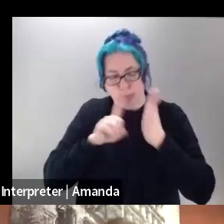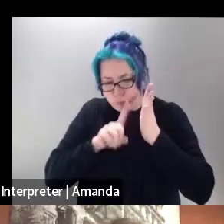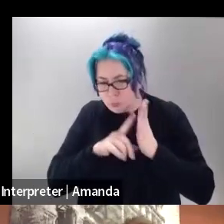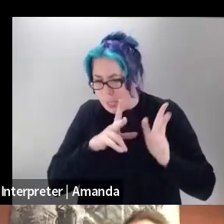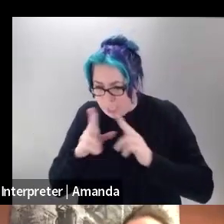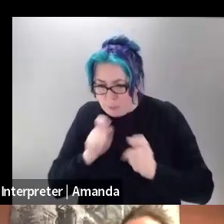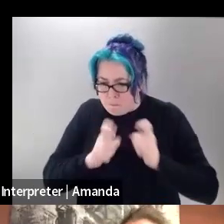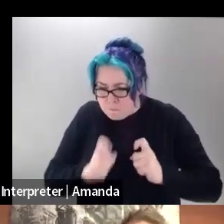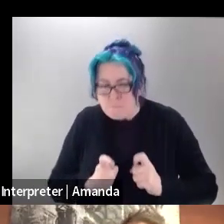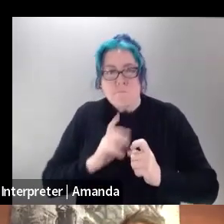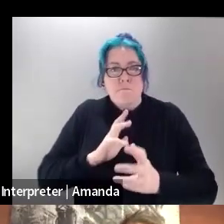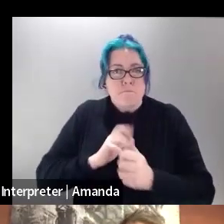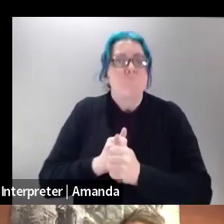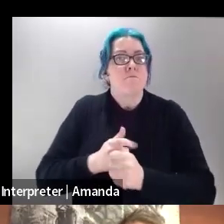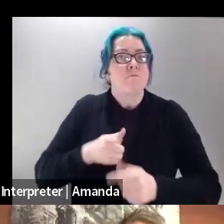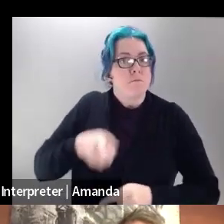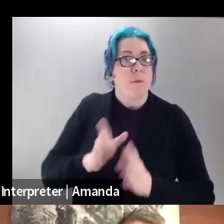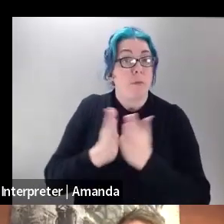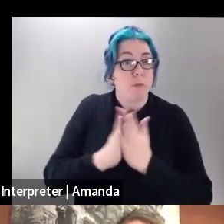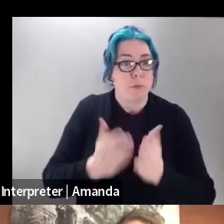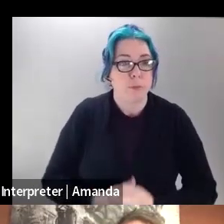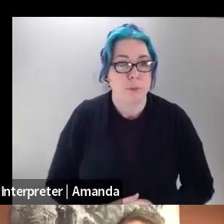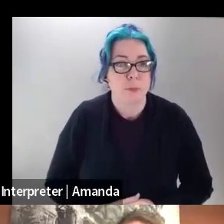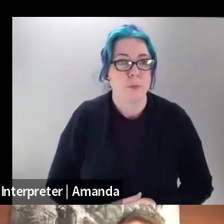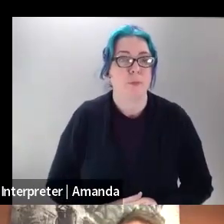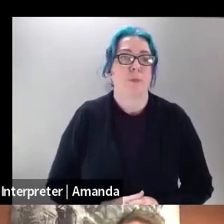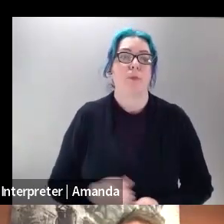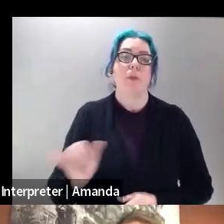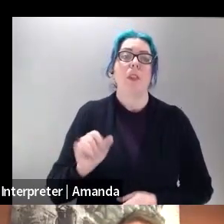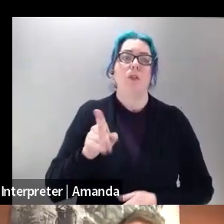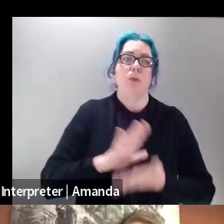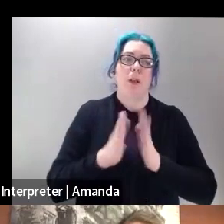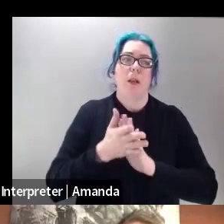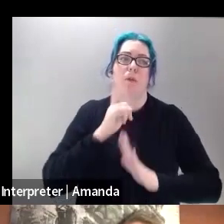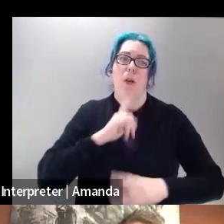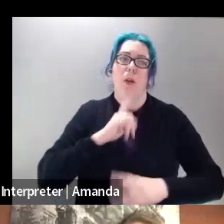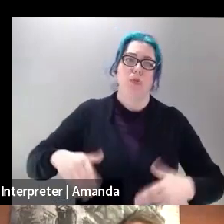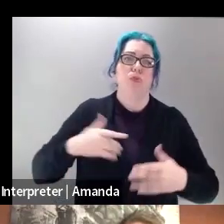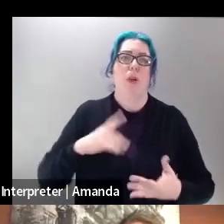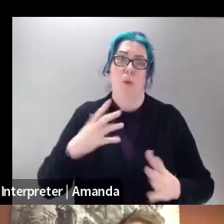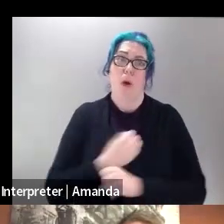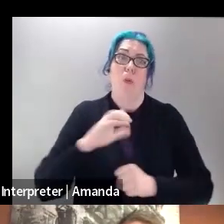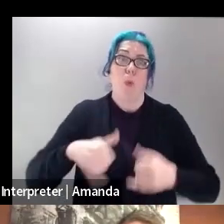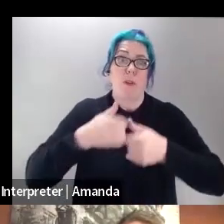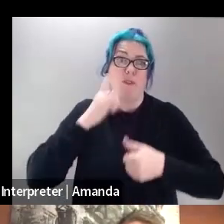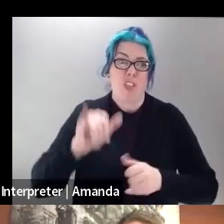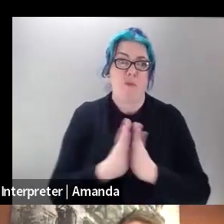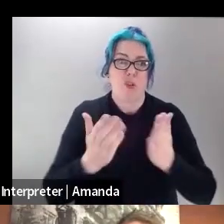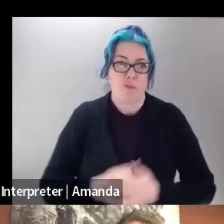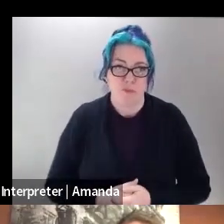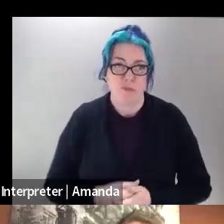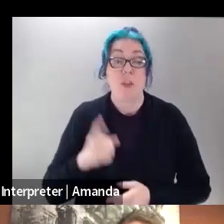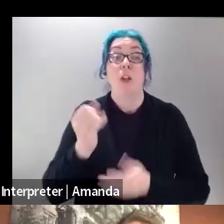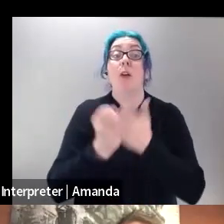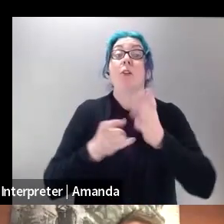that subject. She became the AD at Cahoots Theatre Company and Factory Theatre, both in